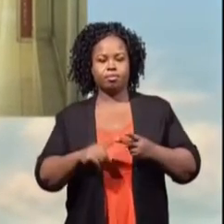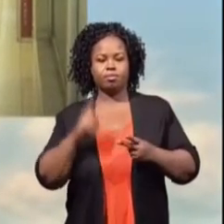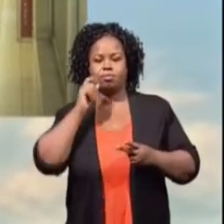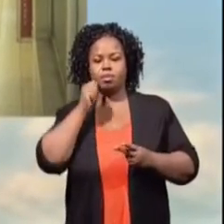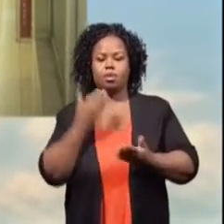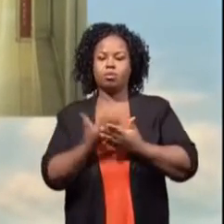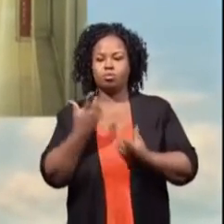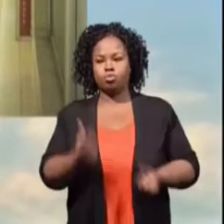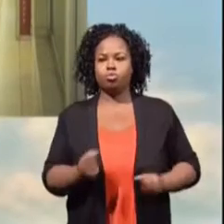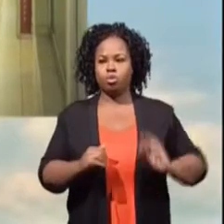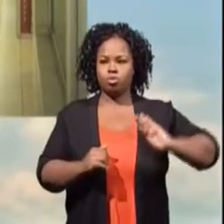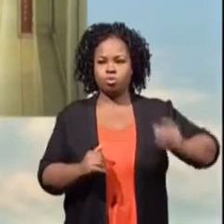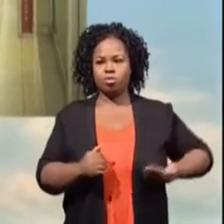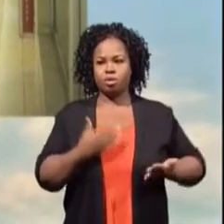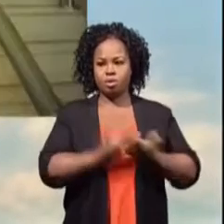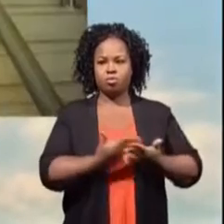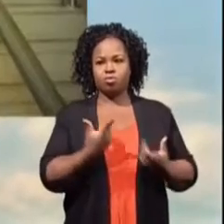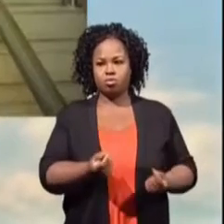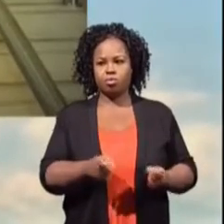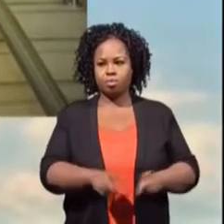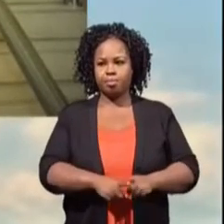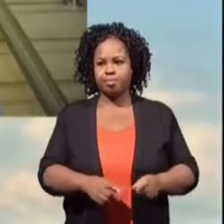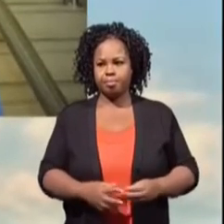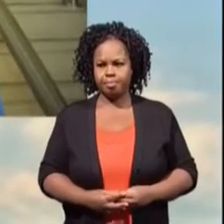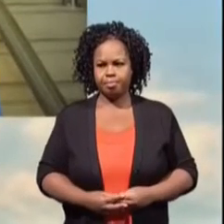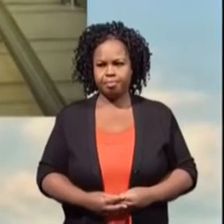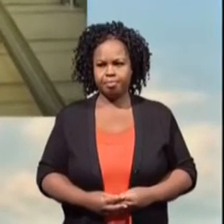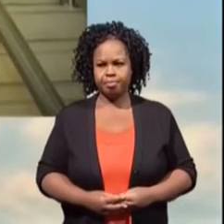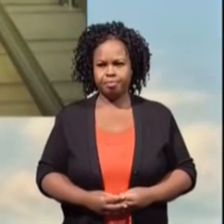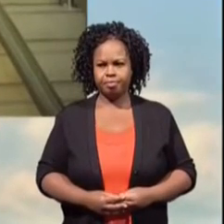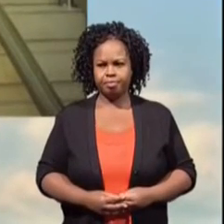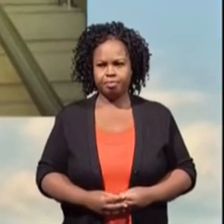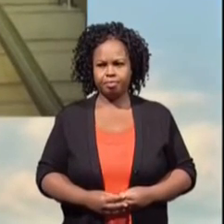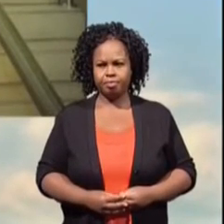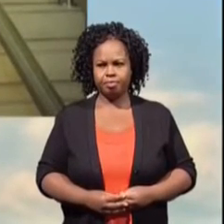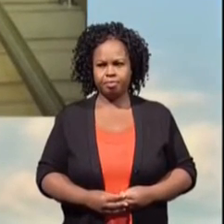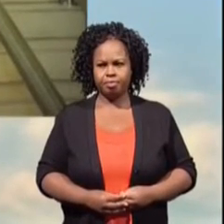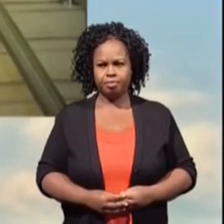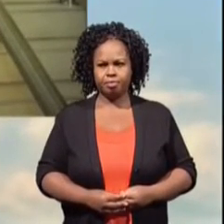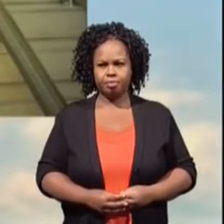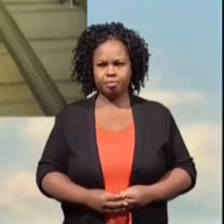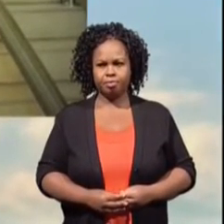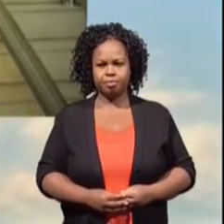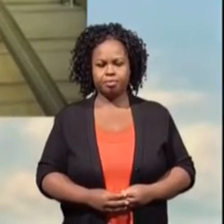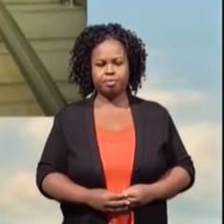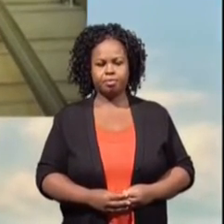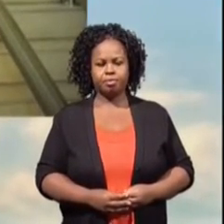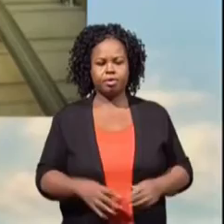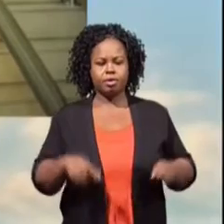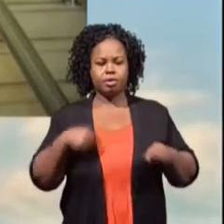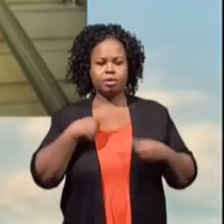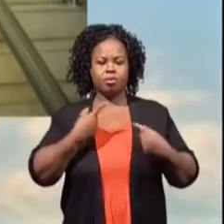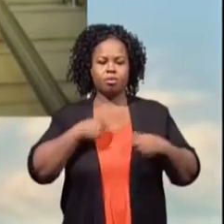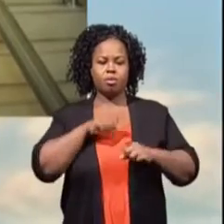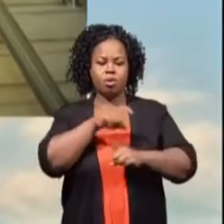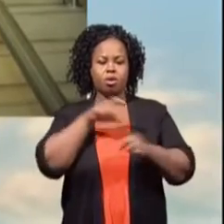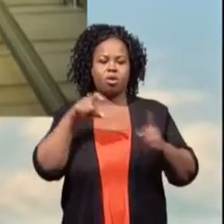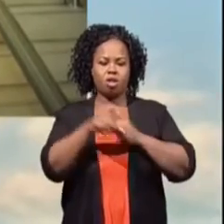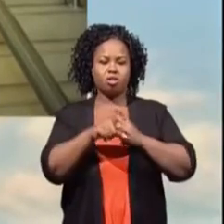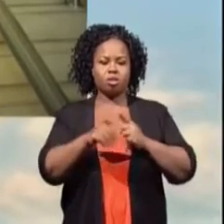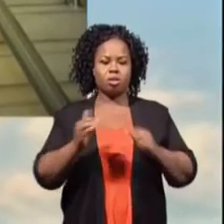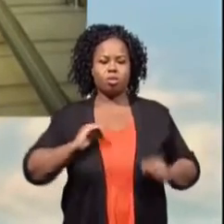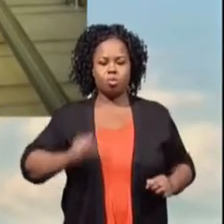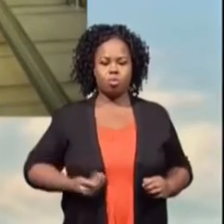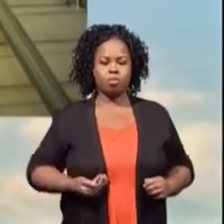man can do that, the woman can do that, so it's quite equal. No, ekuka culture yina so vanhu